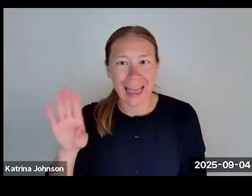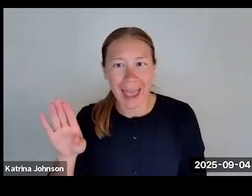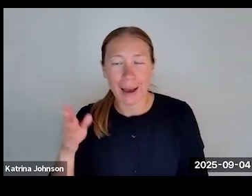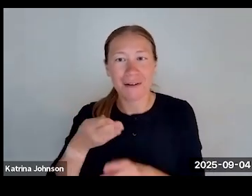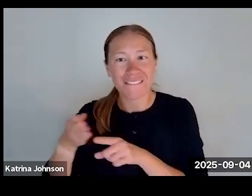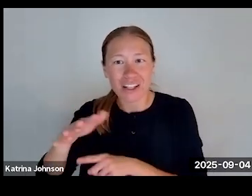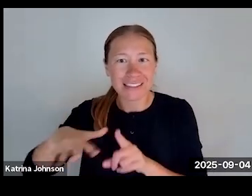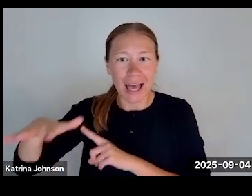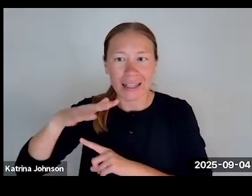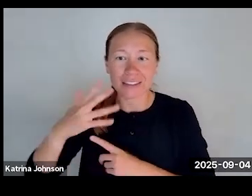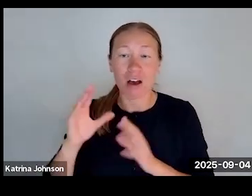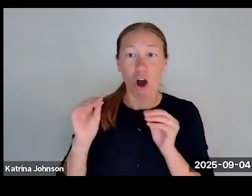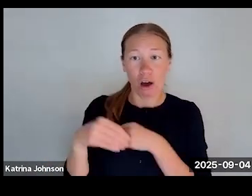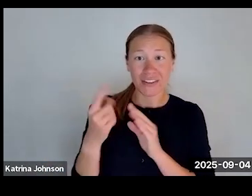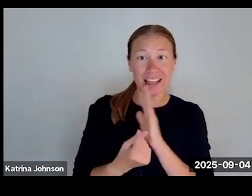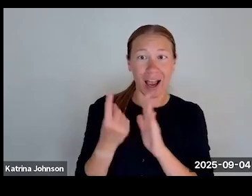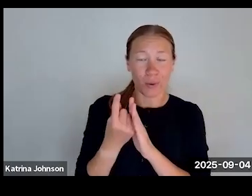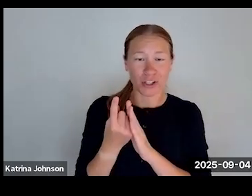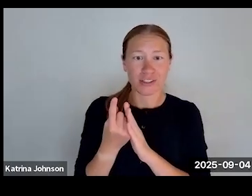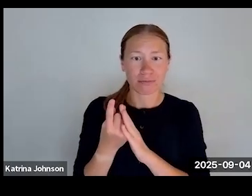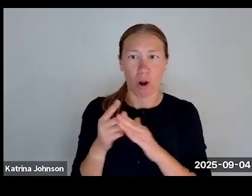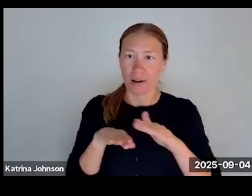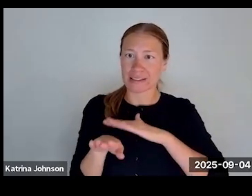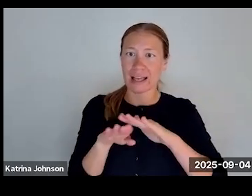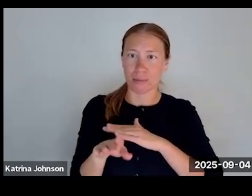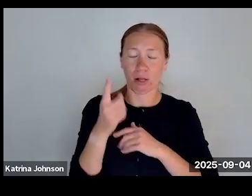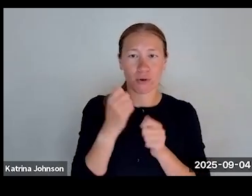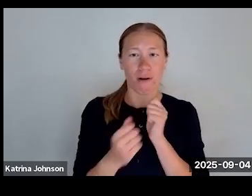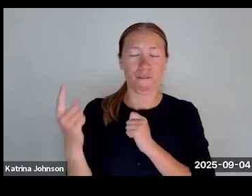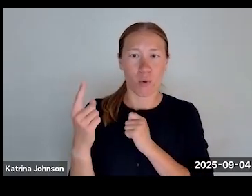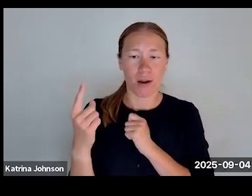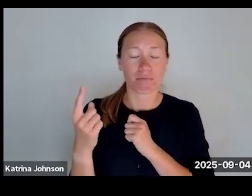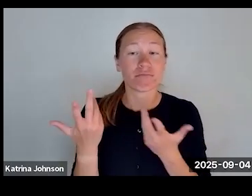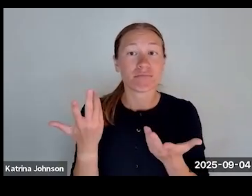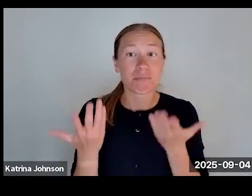and even office hours are accessible to everyone. That includes